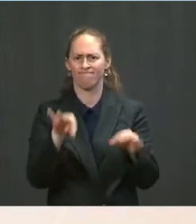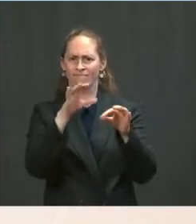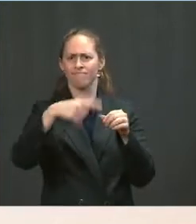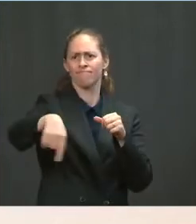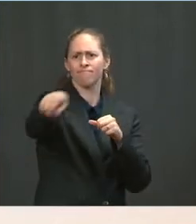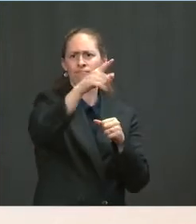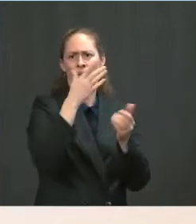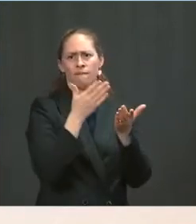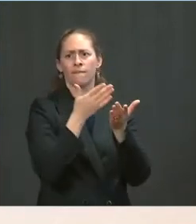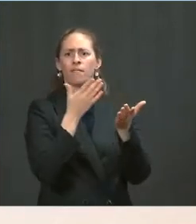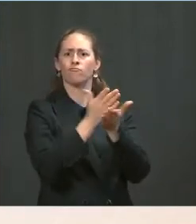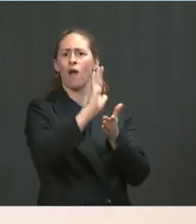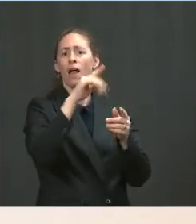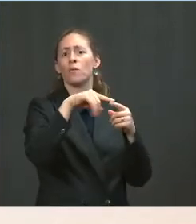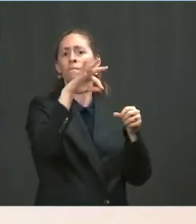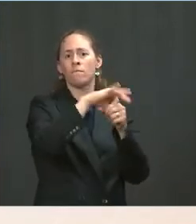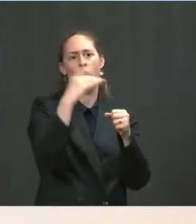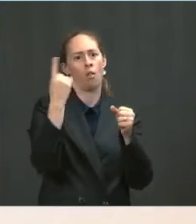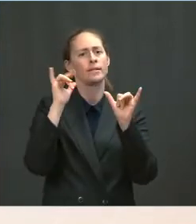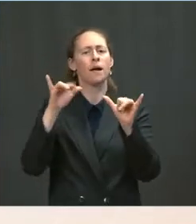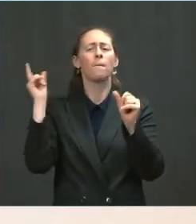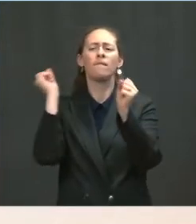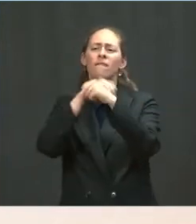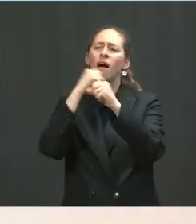life. He spoke about it in Pennsylvania